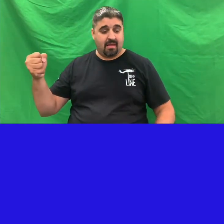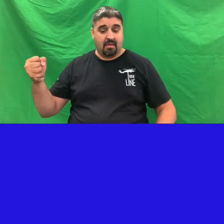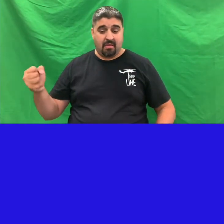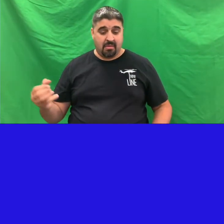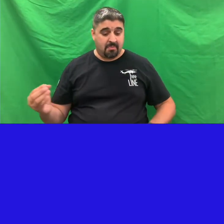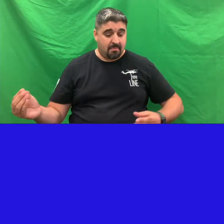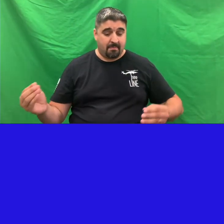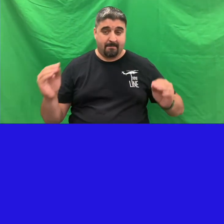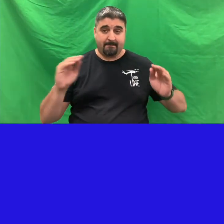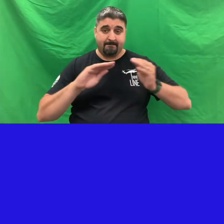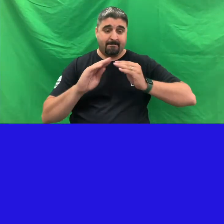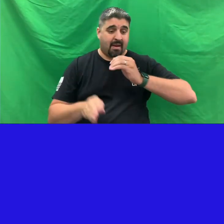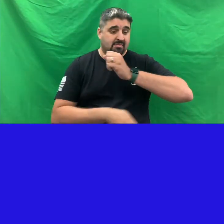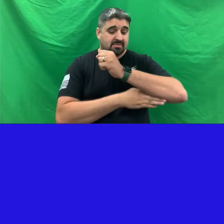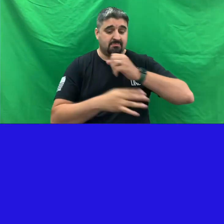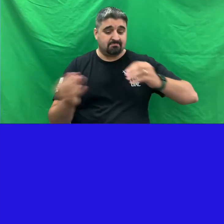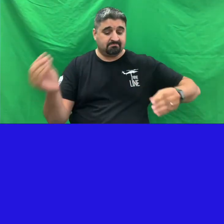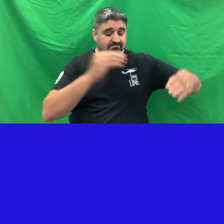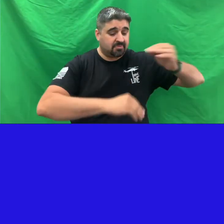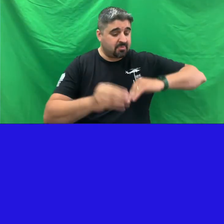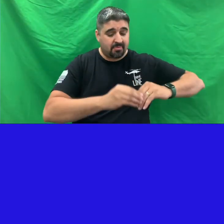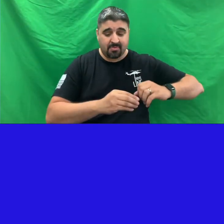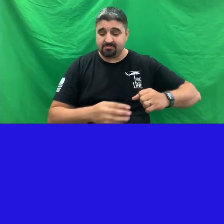put everything in a basket.